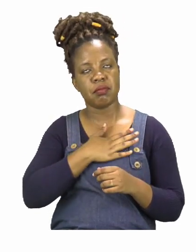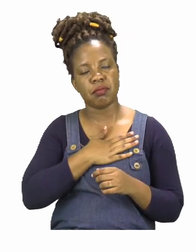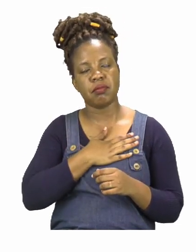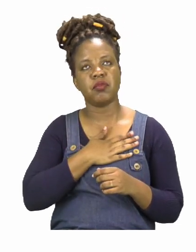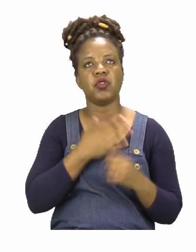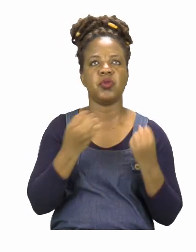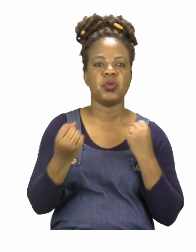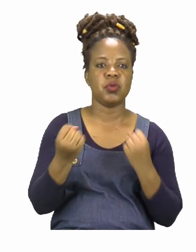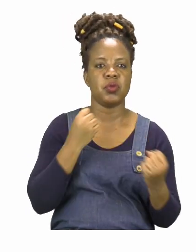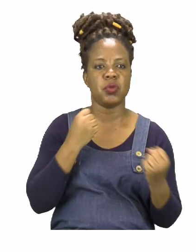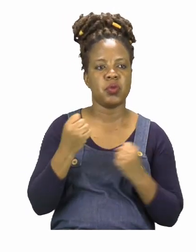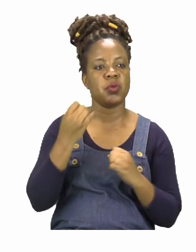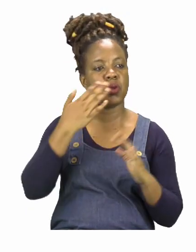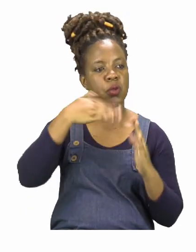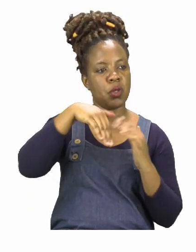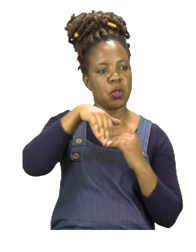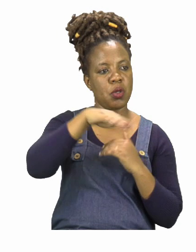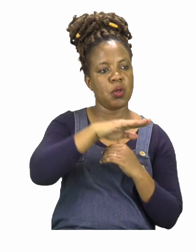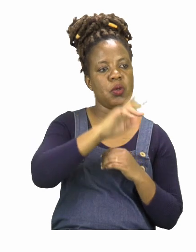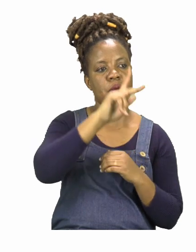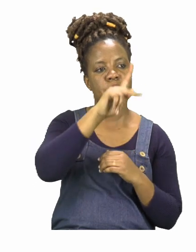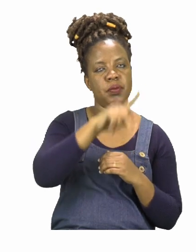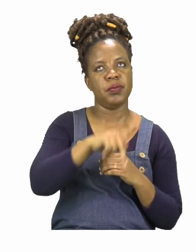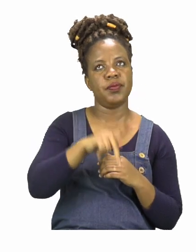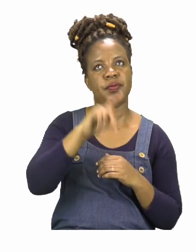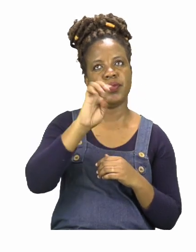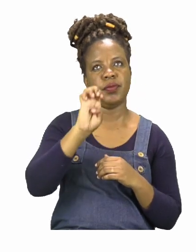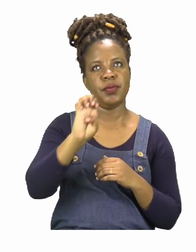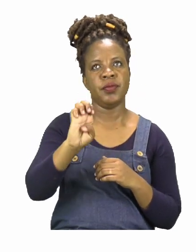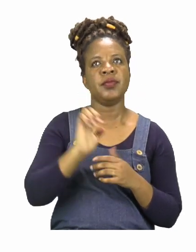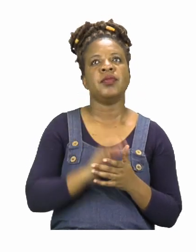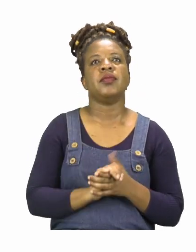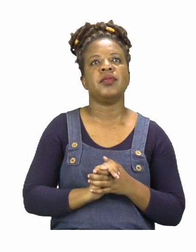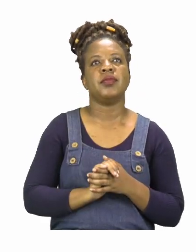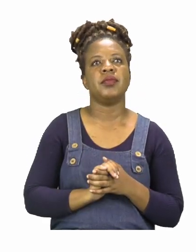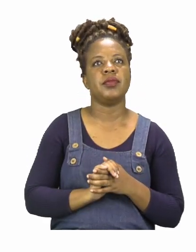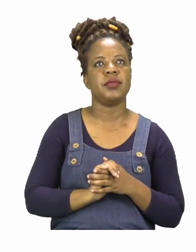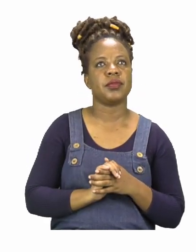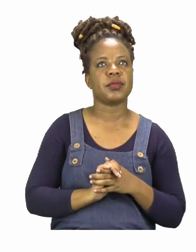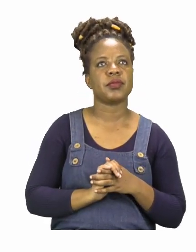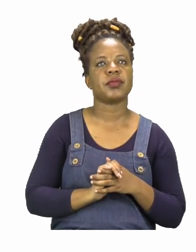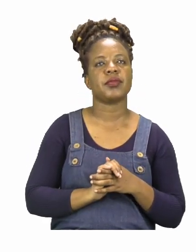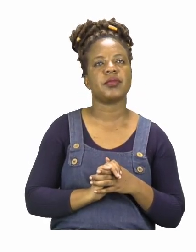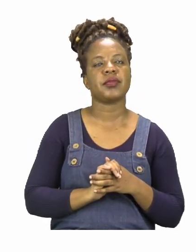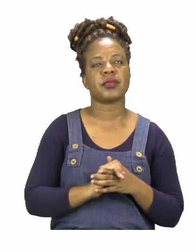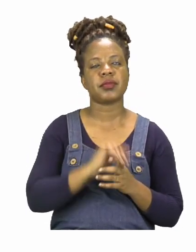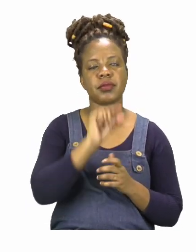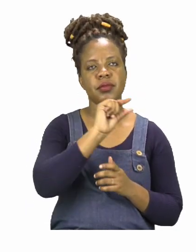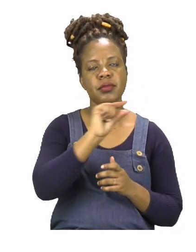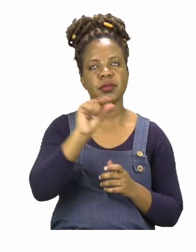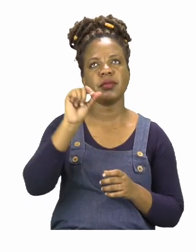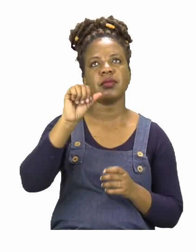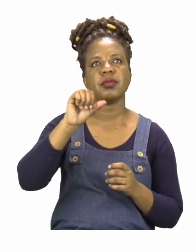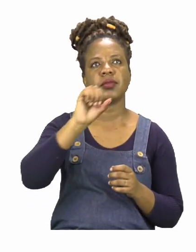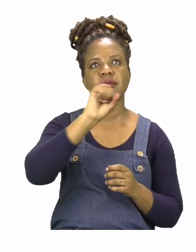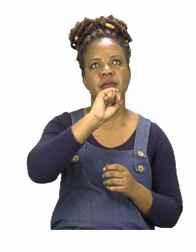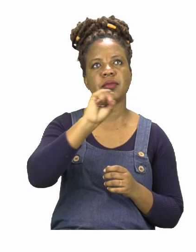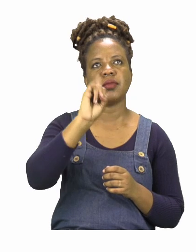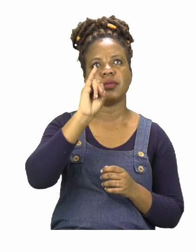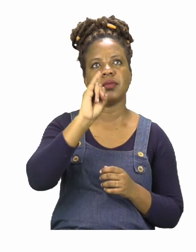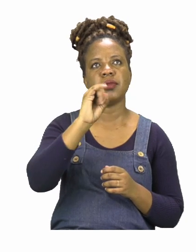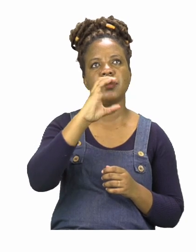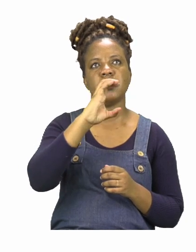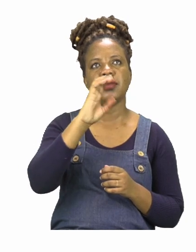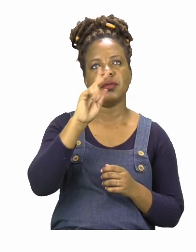The next word that we have is the word sick. The word sick is a state of